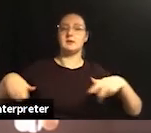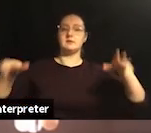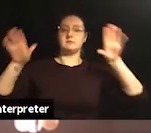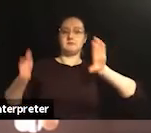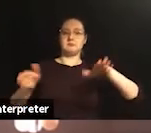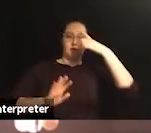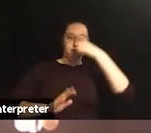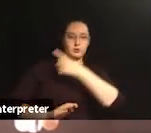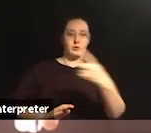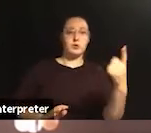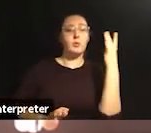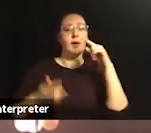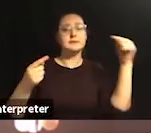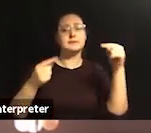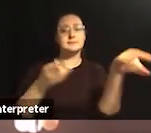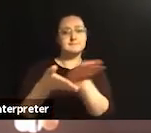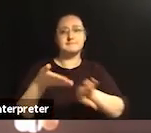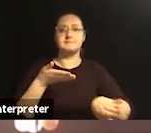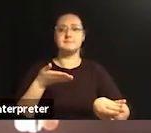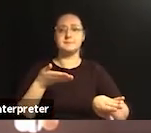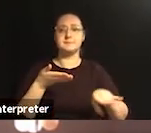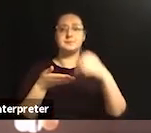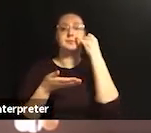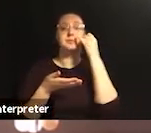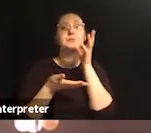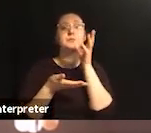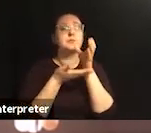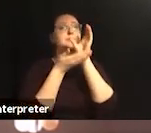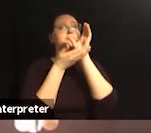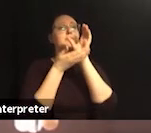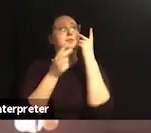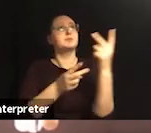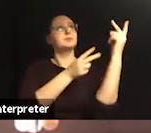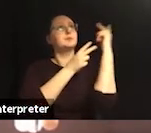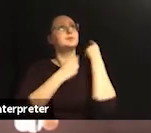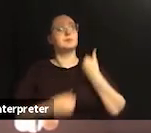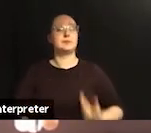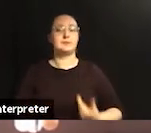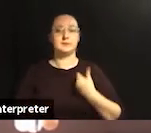Whenever you drink it, do this for the remembrance of me."